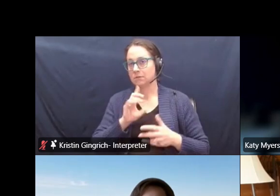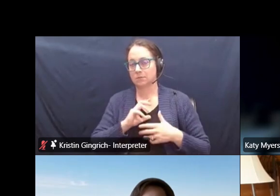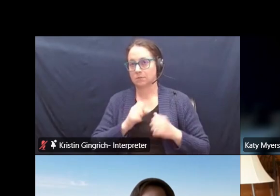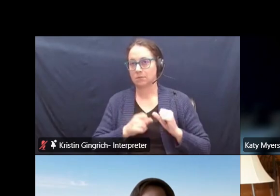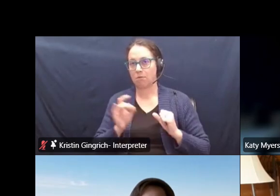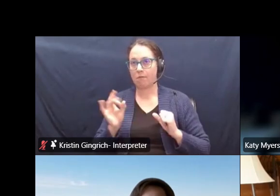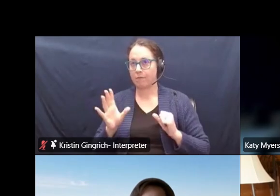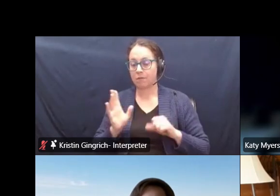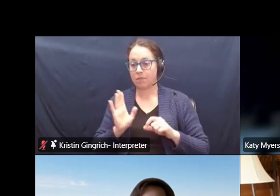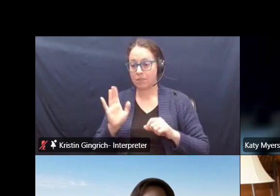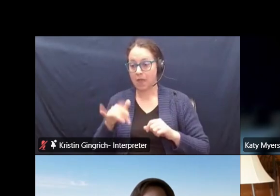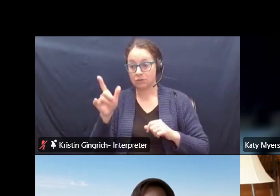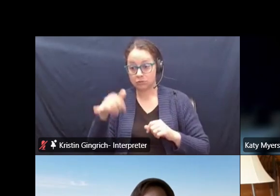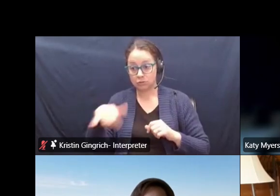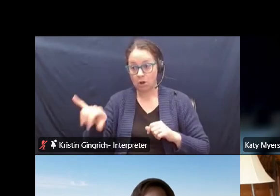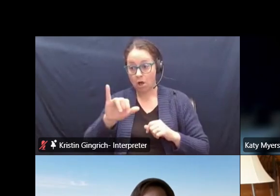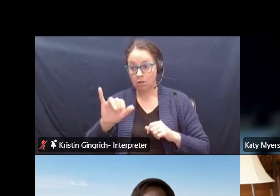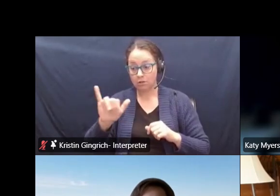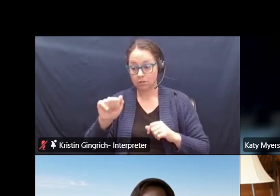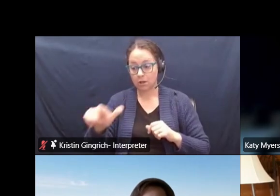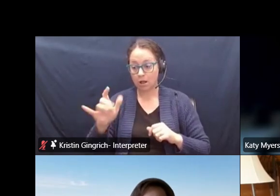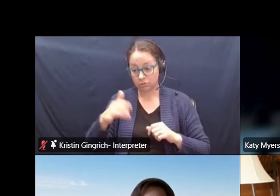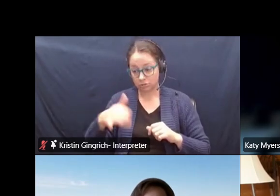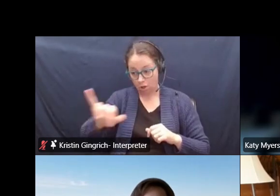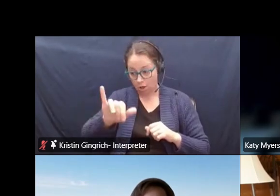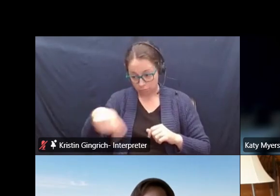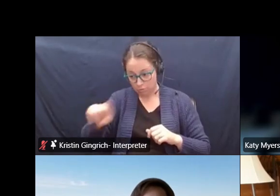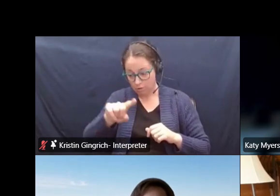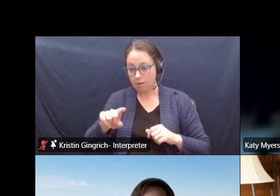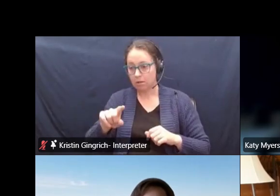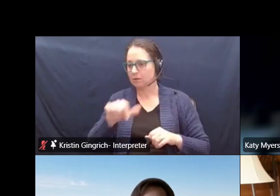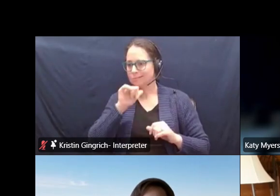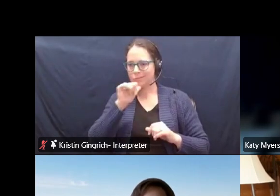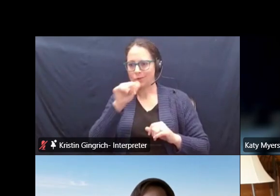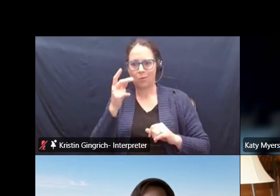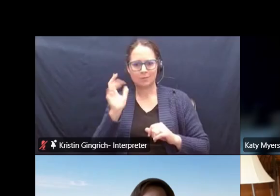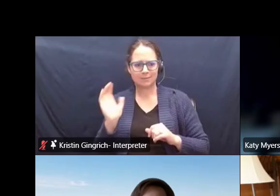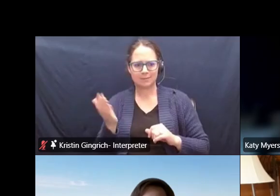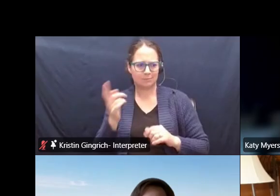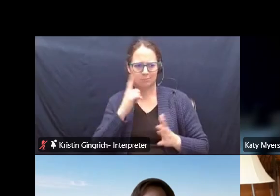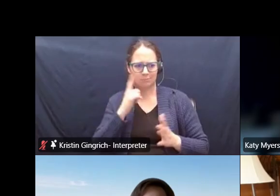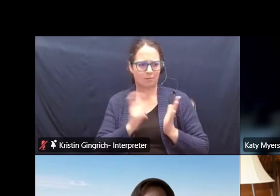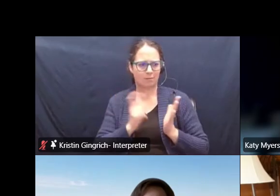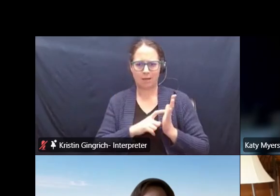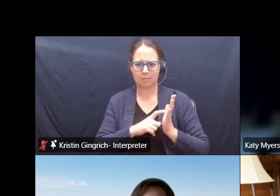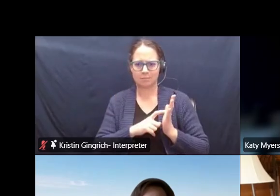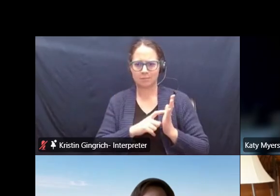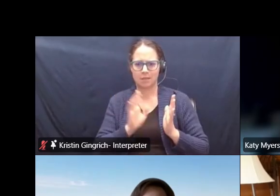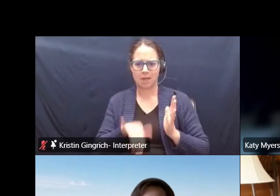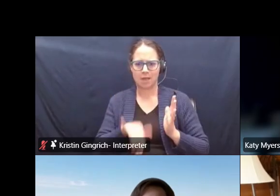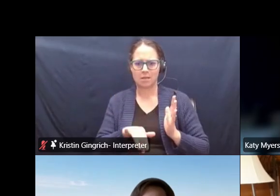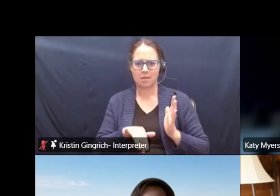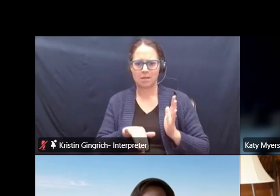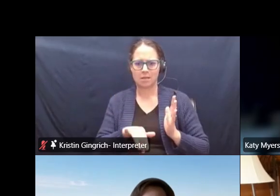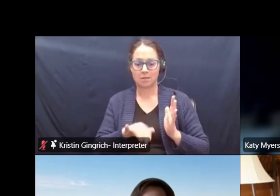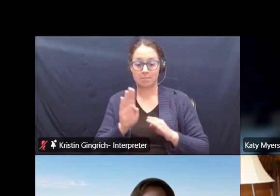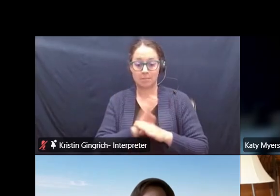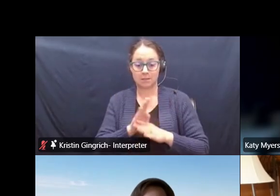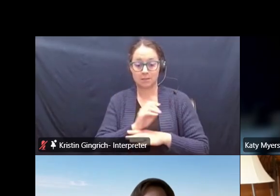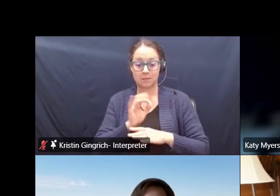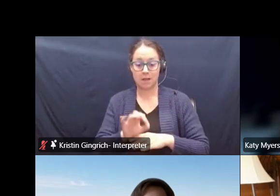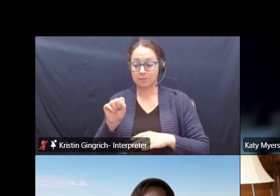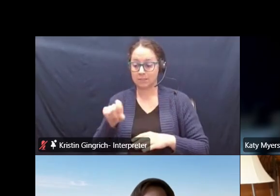that you guys do not seem to recognize that the business of the